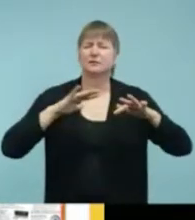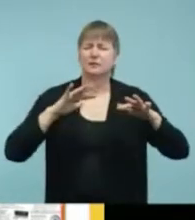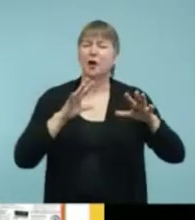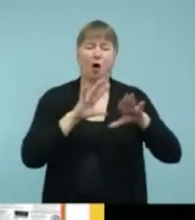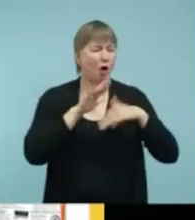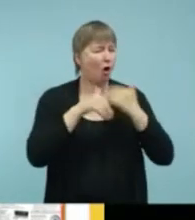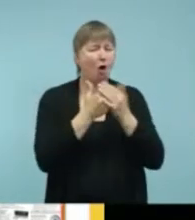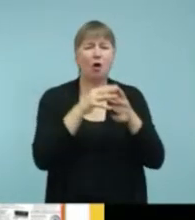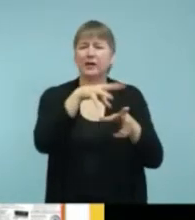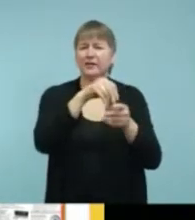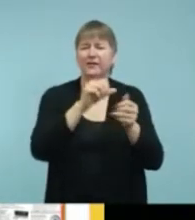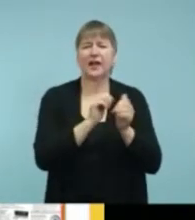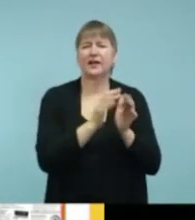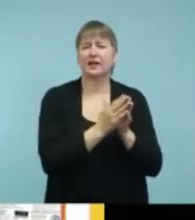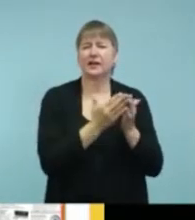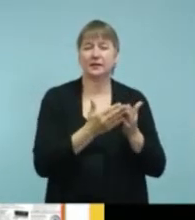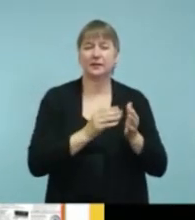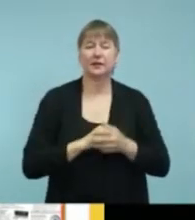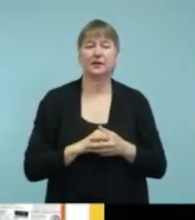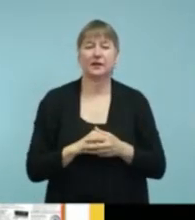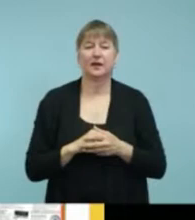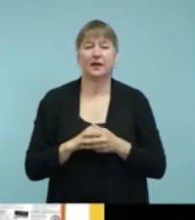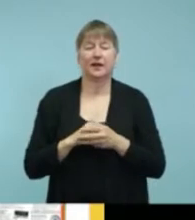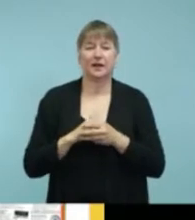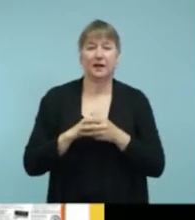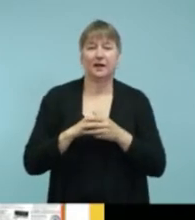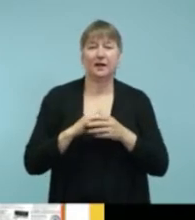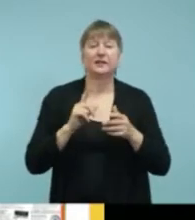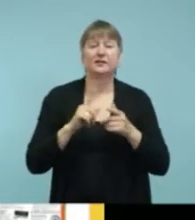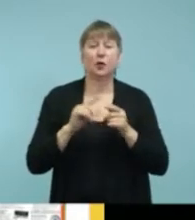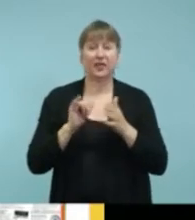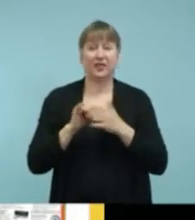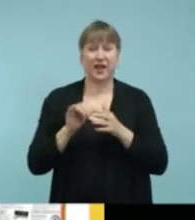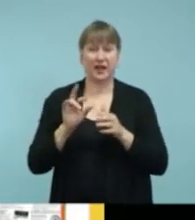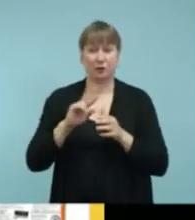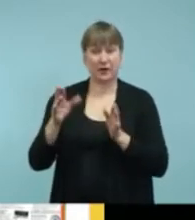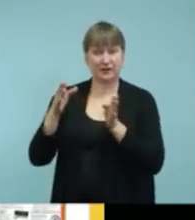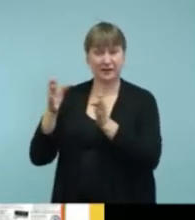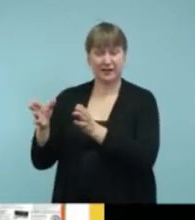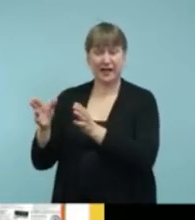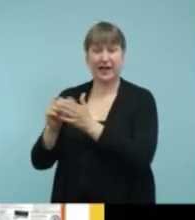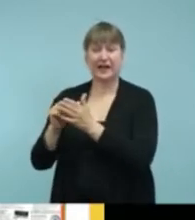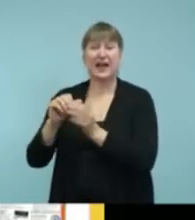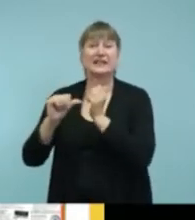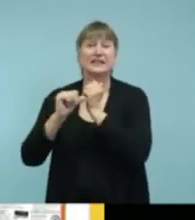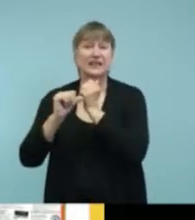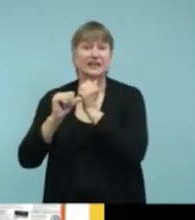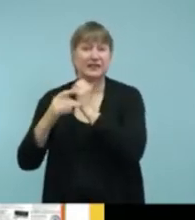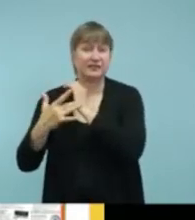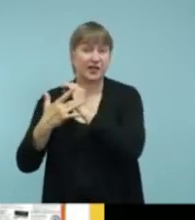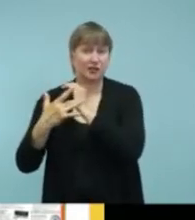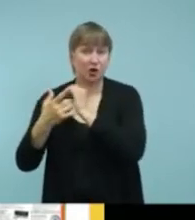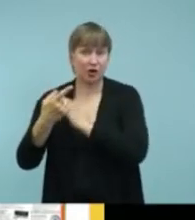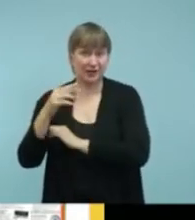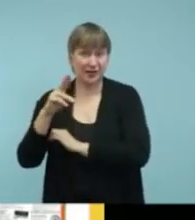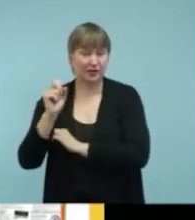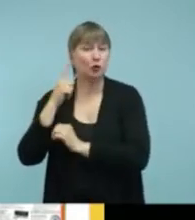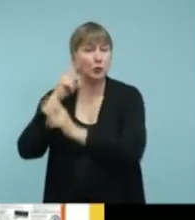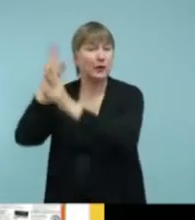technology guide, which is the picture on the right is actually something that you can download off their website. So it's kind of